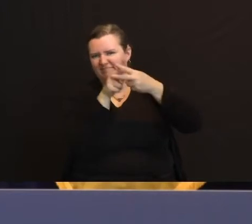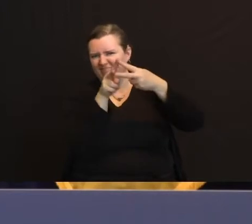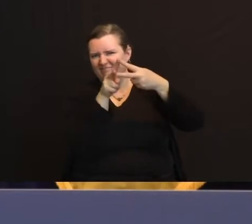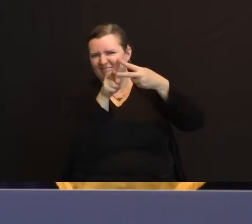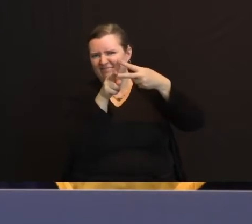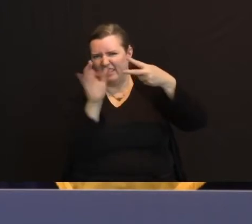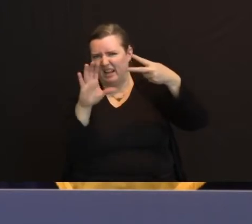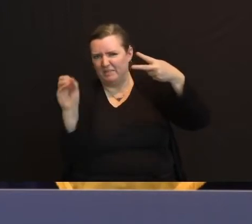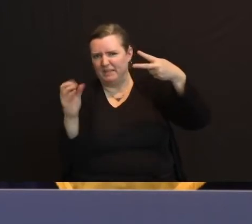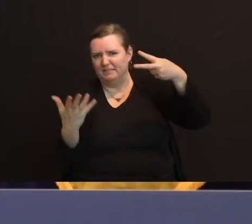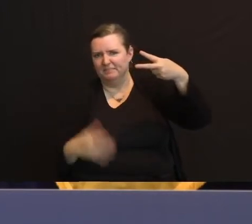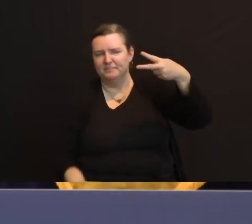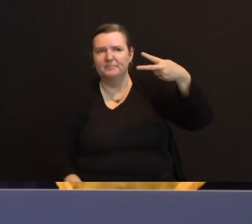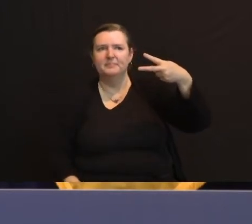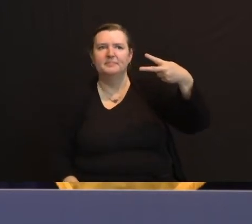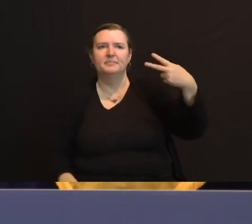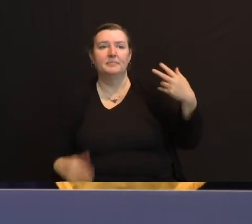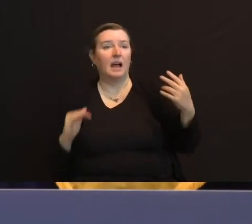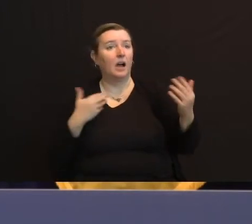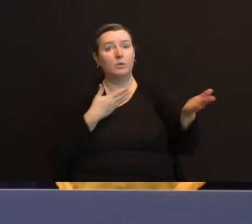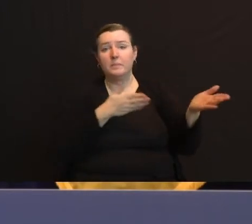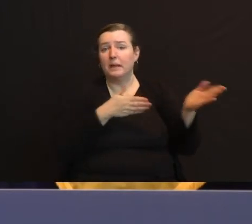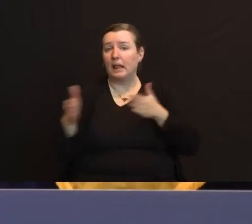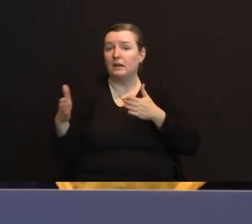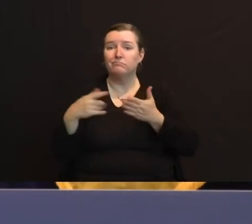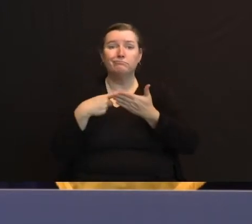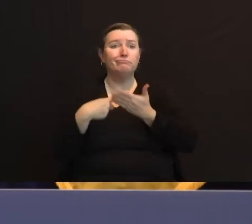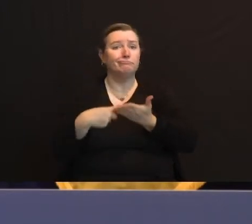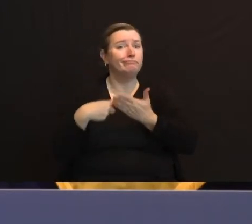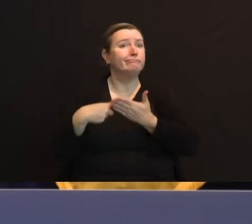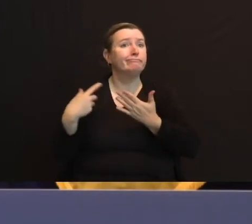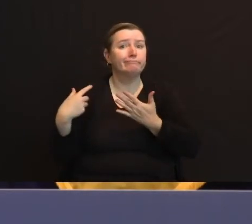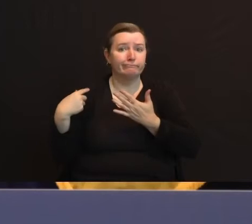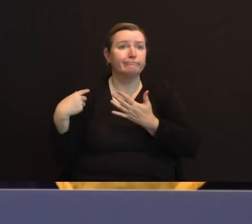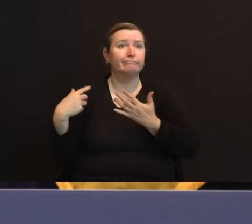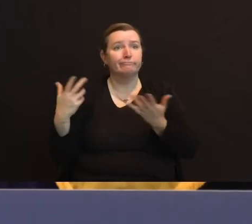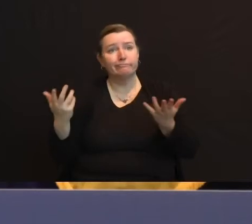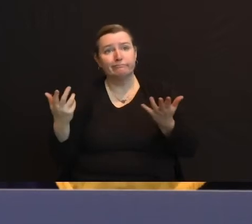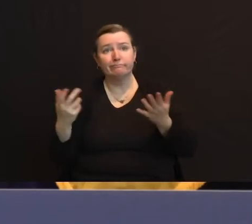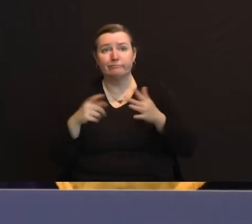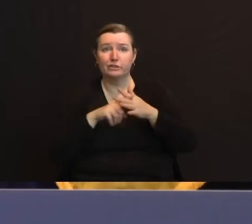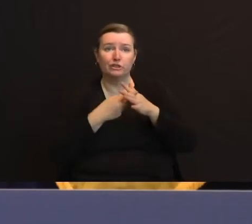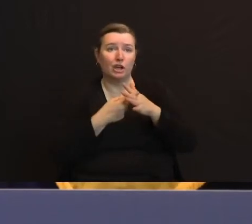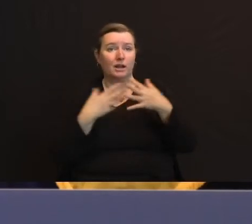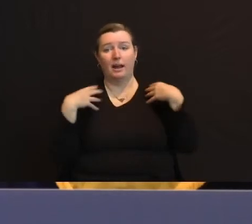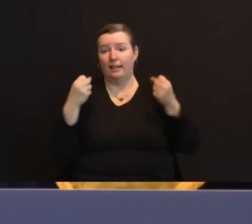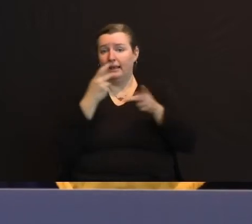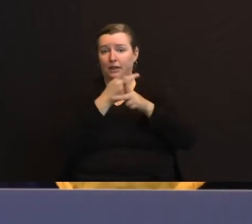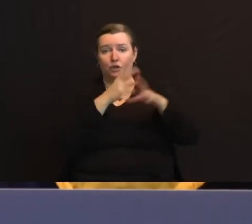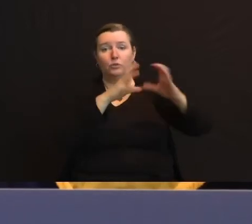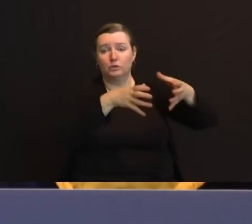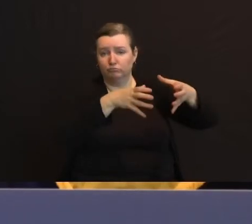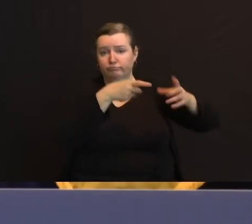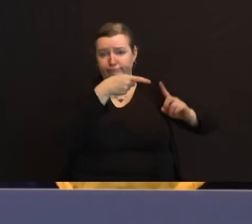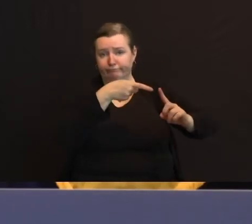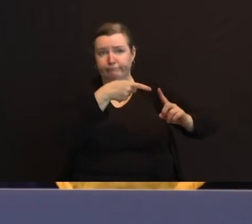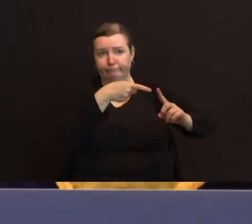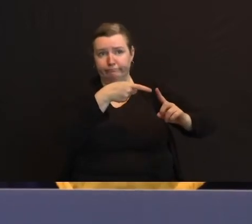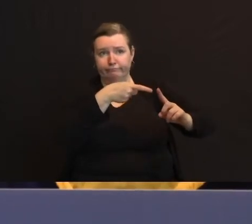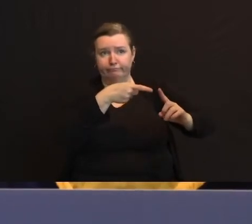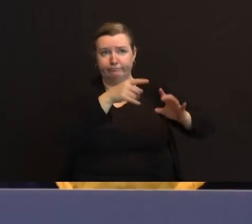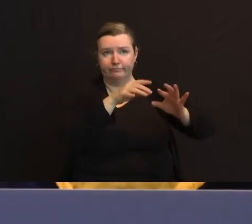And our plan, as we've said many times, is to begin where you'd want us to begin, with healthcare workers, essential frontline